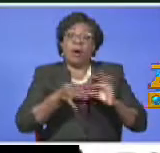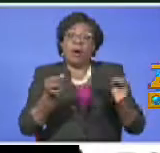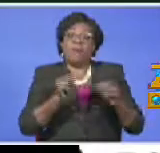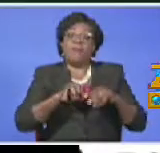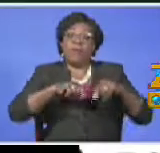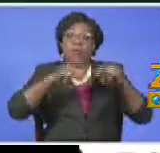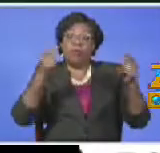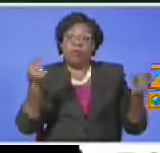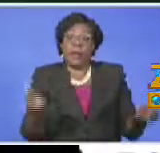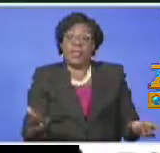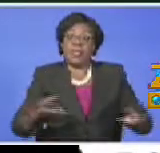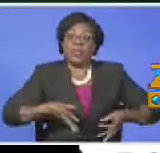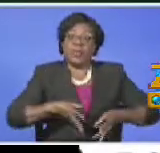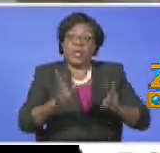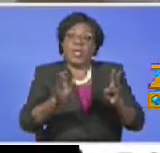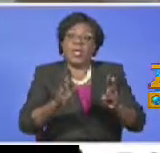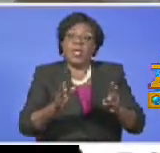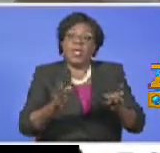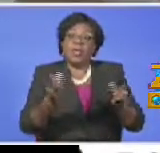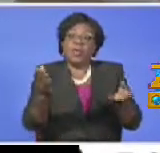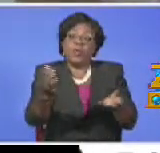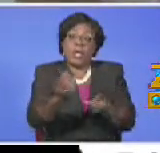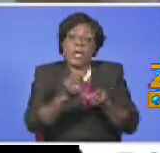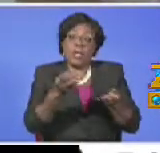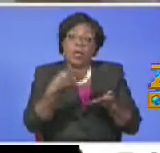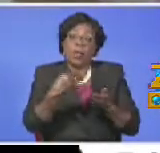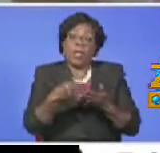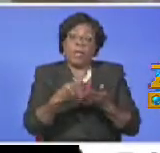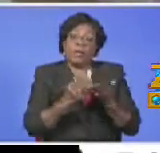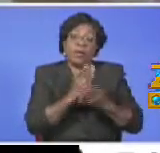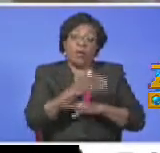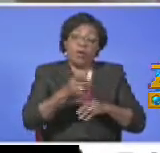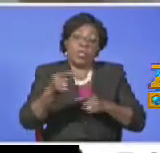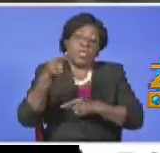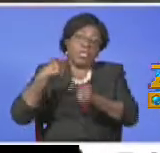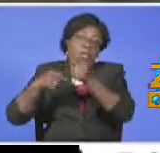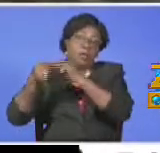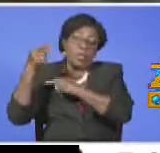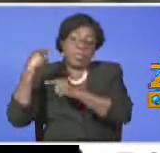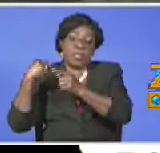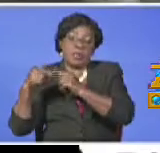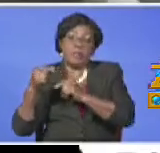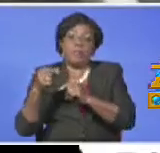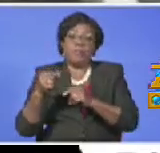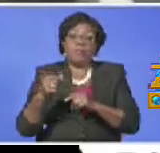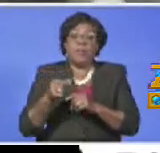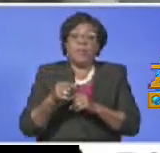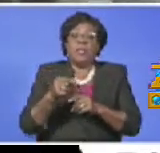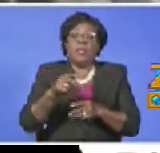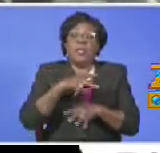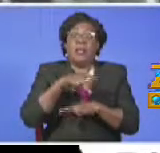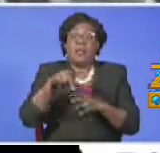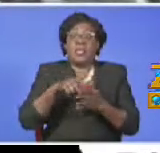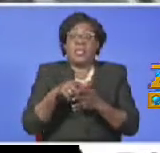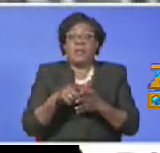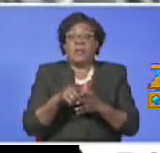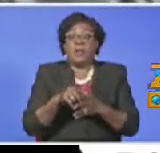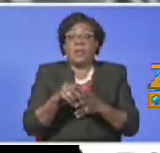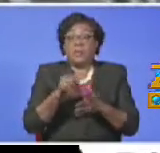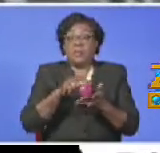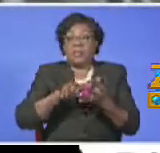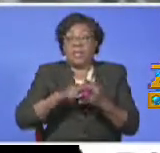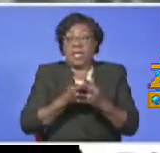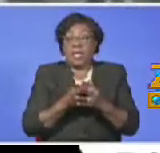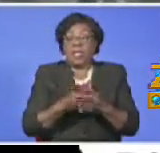build wealth across generations. That's how the Serviced Lots Initiative was created. The price tag for government service lots